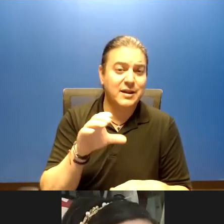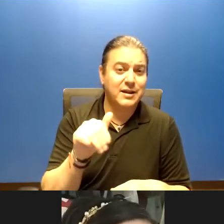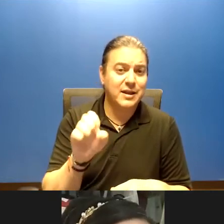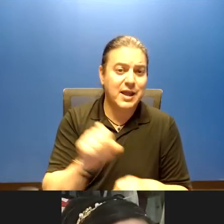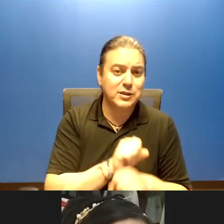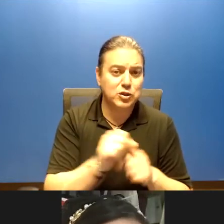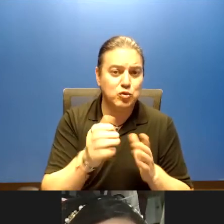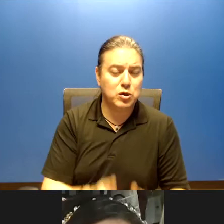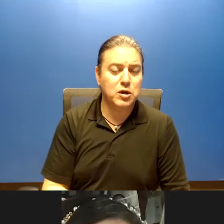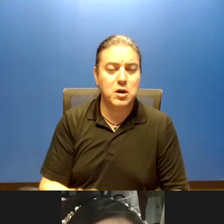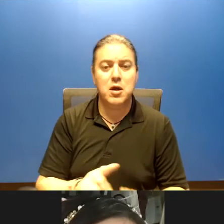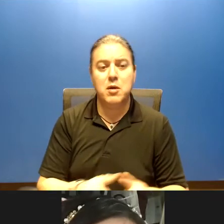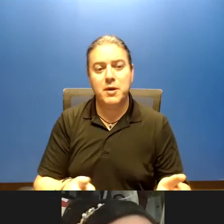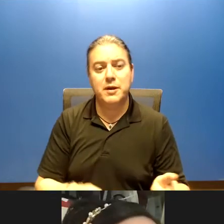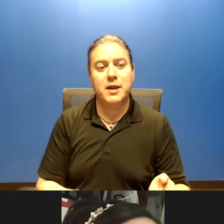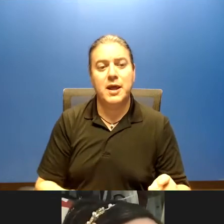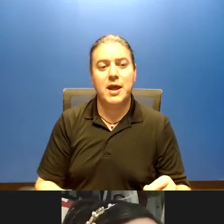on top of that, my appointments, etc.